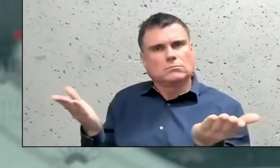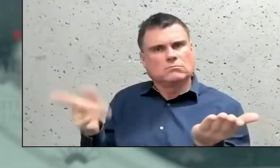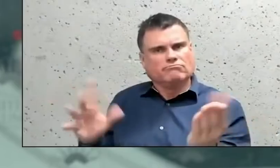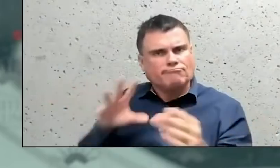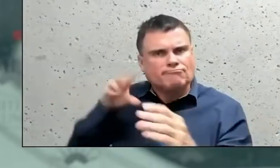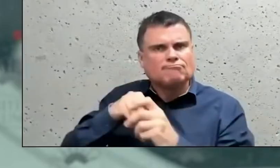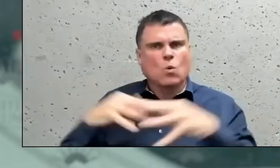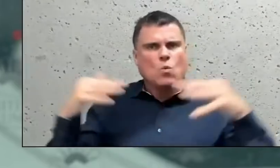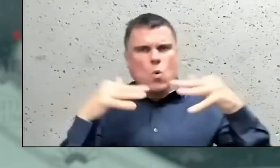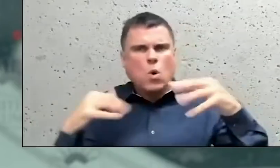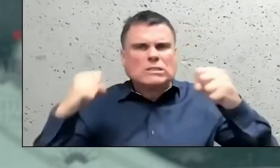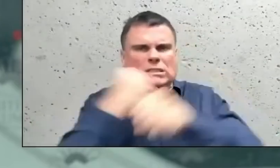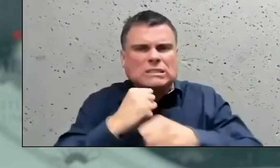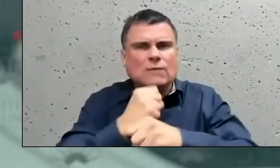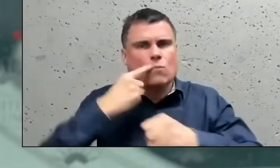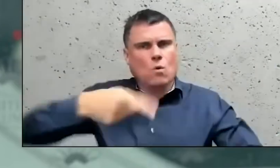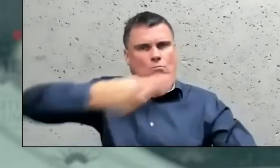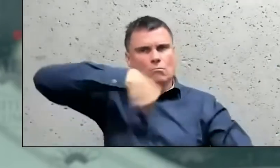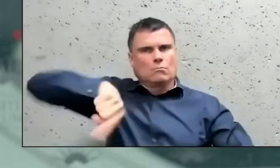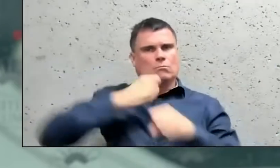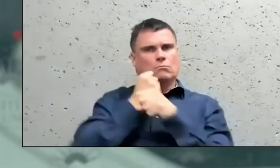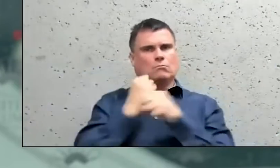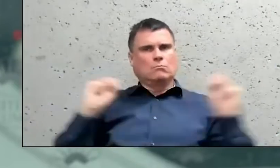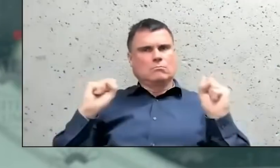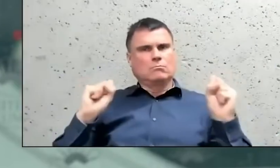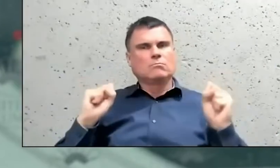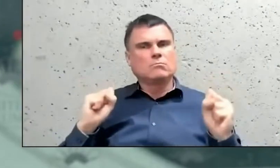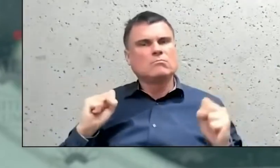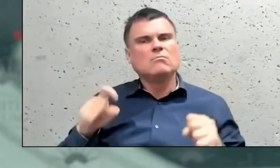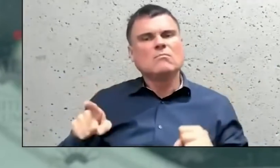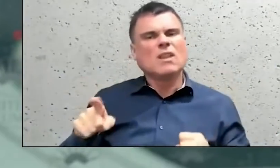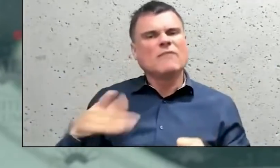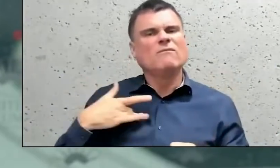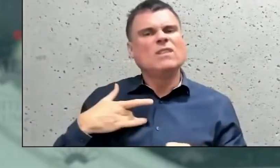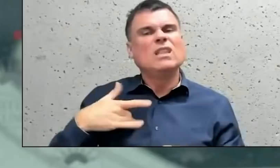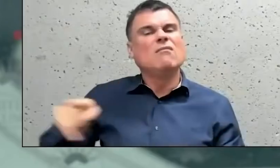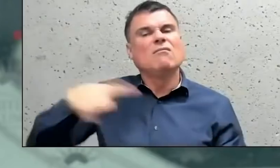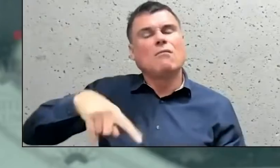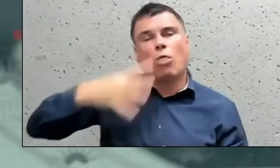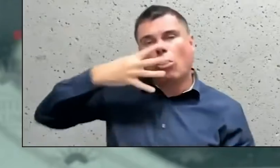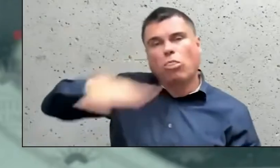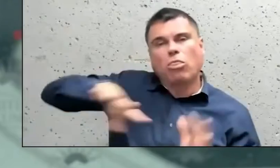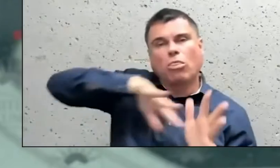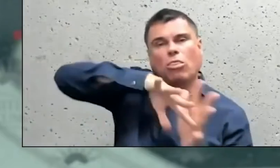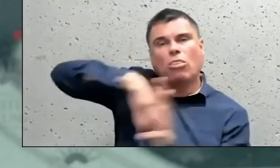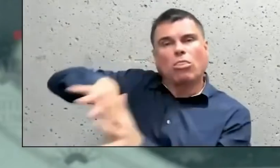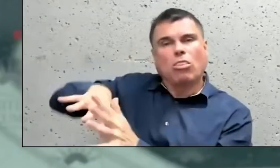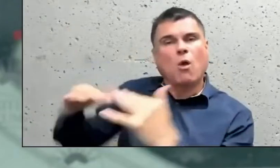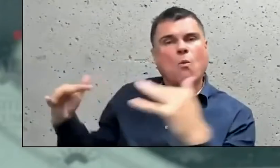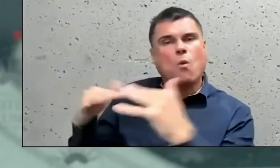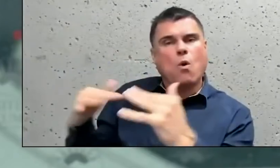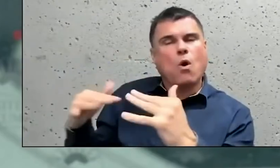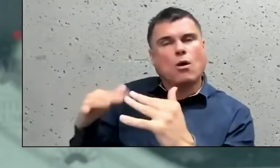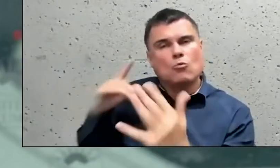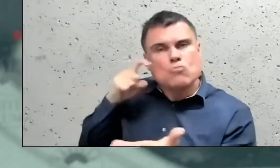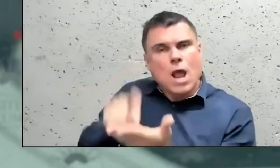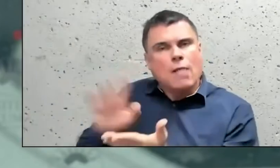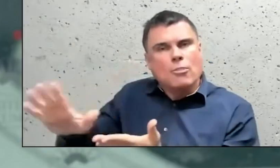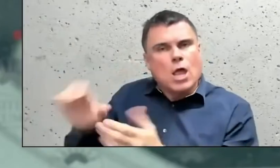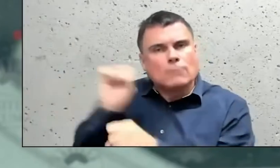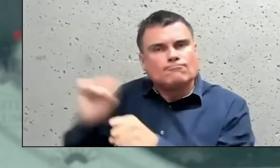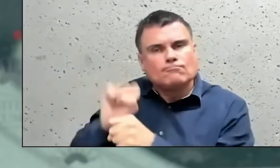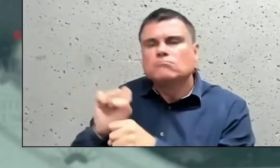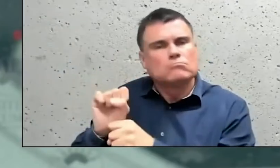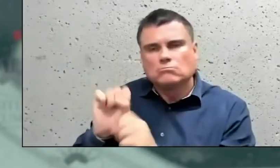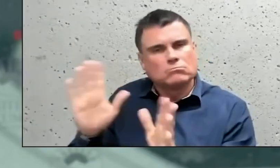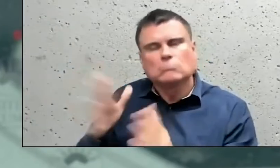Day ahead, let's look to our veterans again, who have shown us how important it is to work together, to support each other, to do